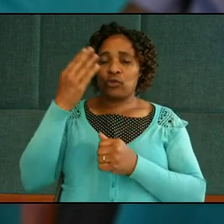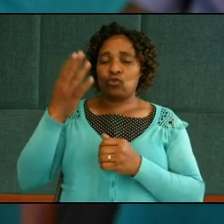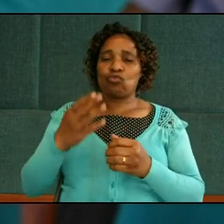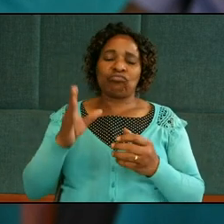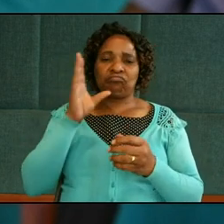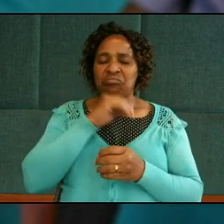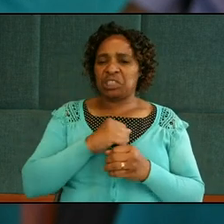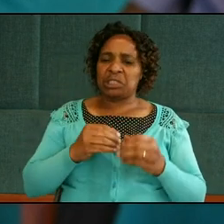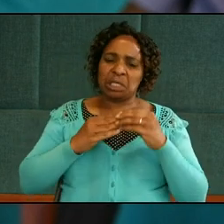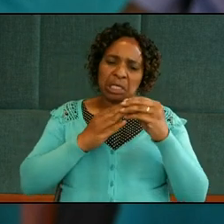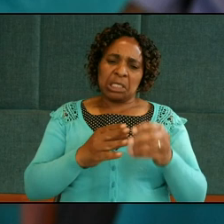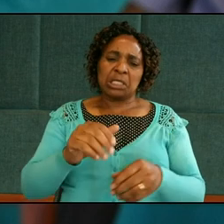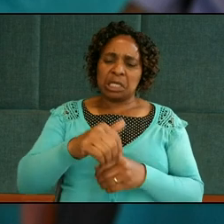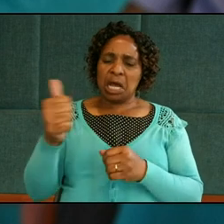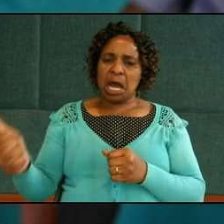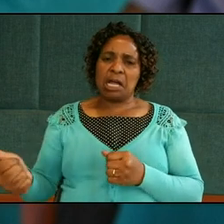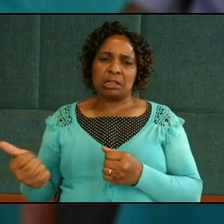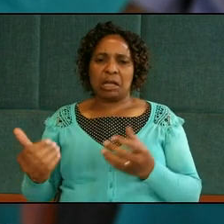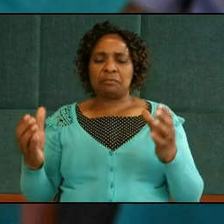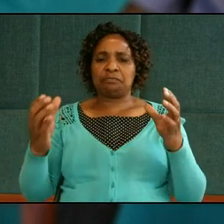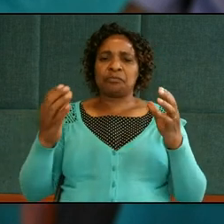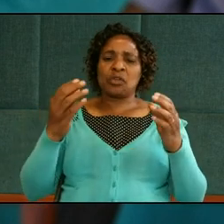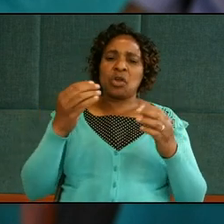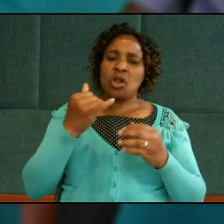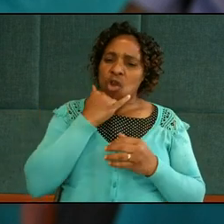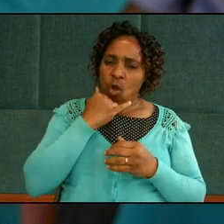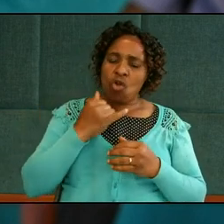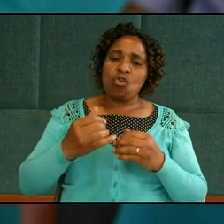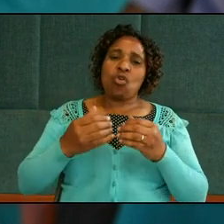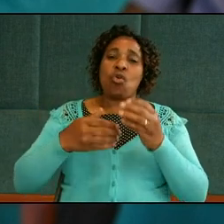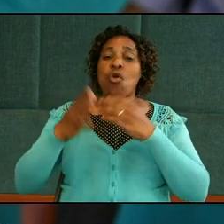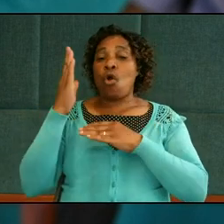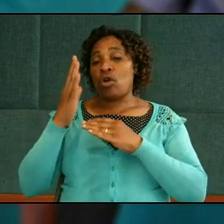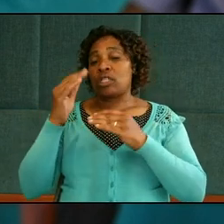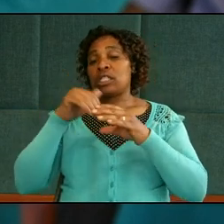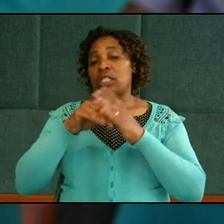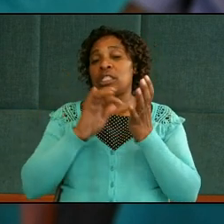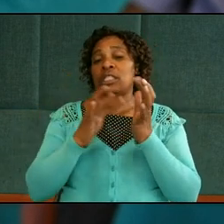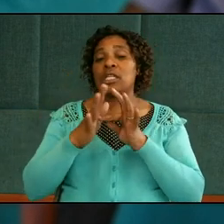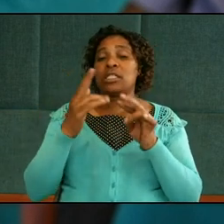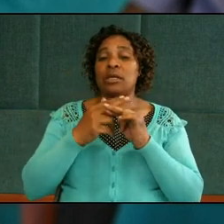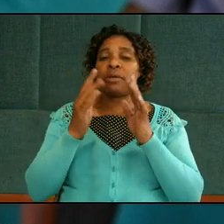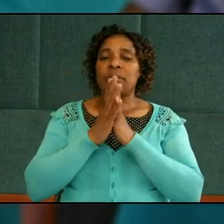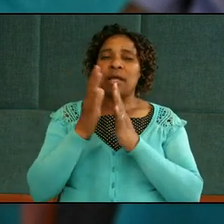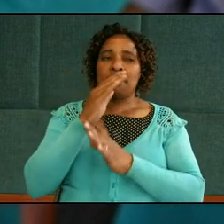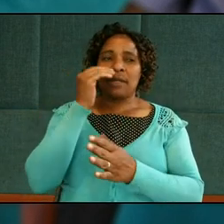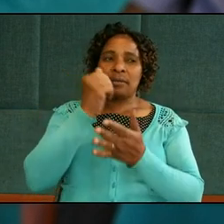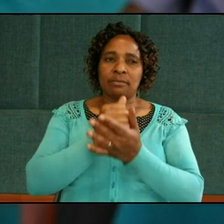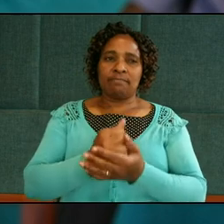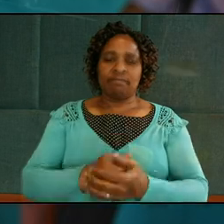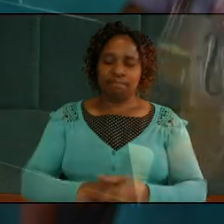misguided by other false gods. Thank you for hearing, for it's my prayer in Jesus' name. Amen.